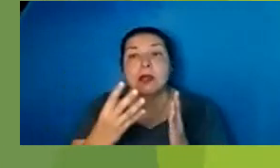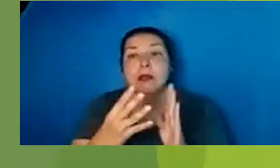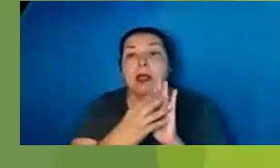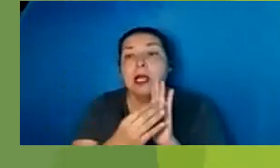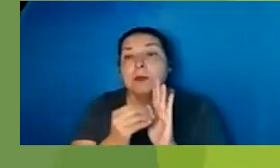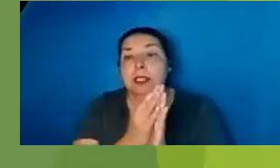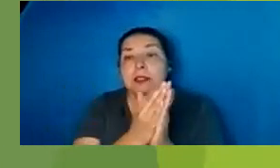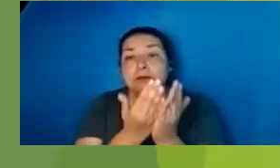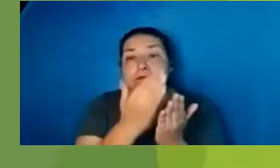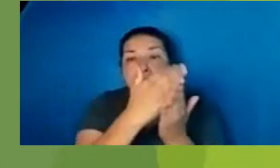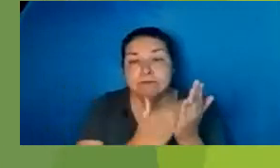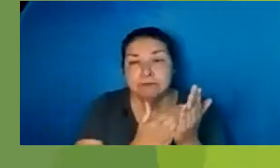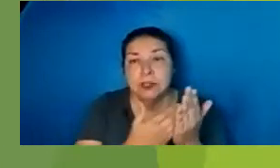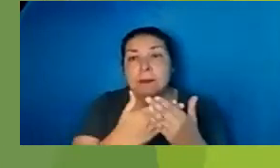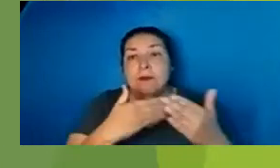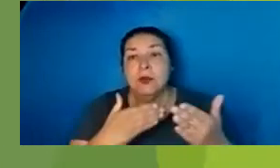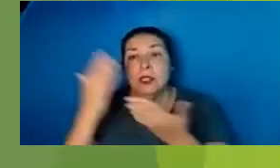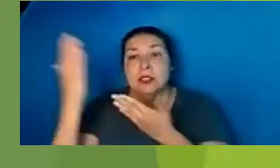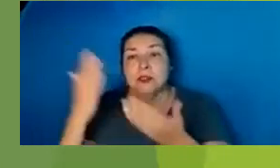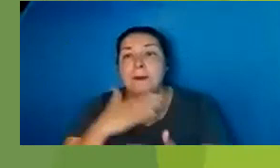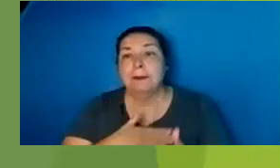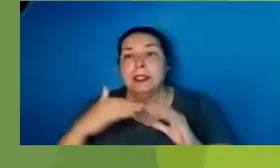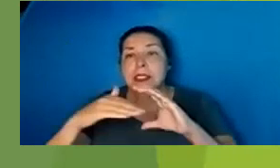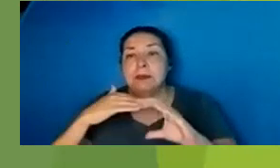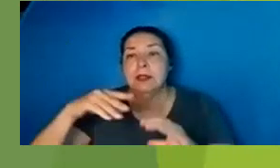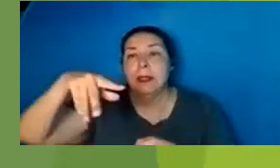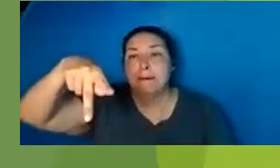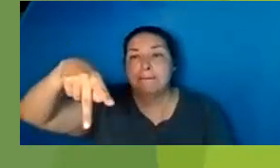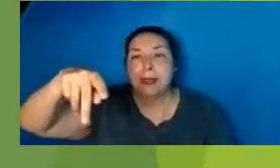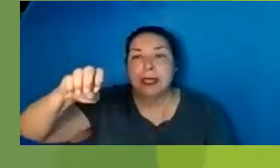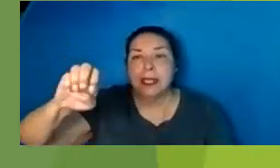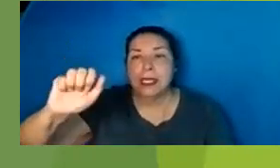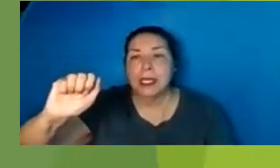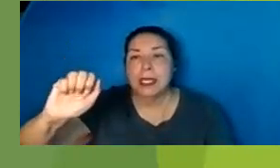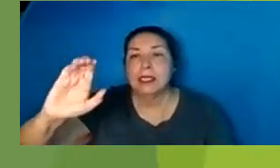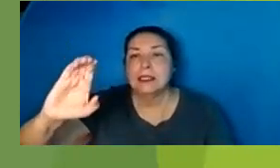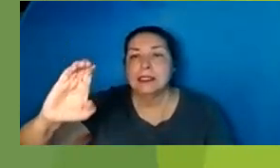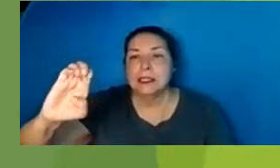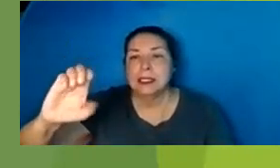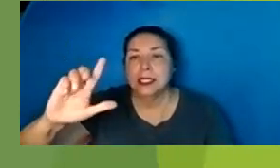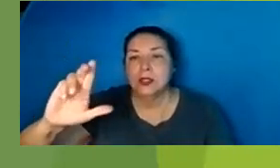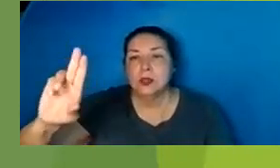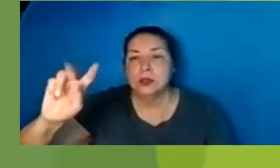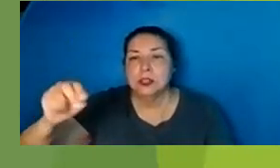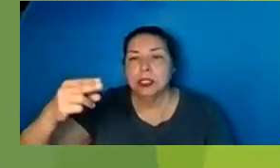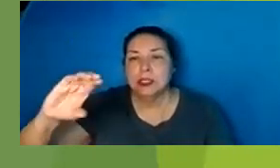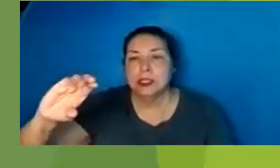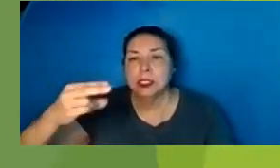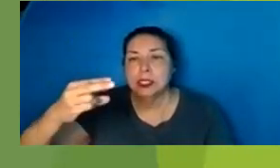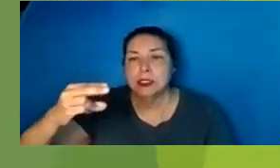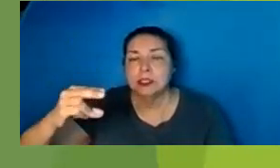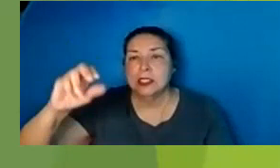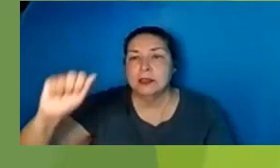our service, please email us at p-e-a-c-e-l-u-t-h-c-h